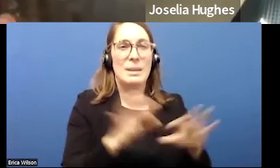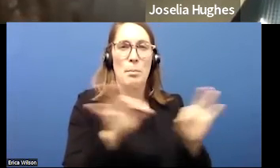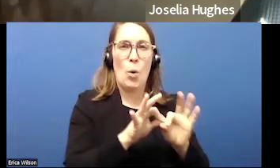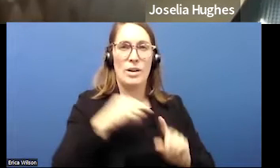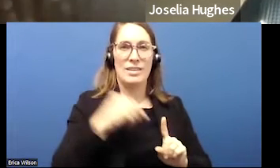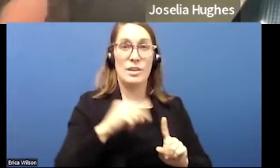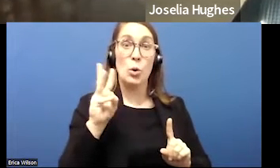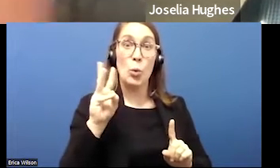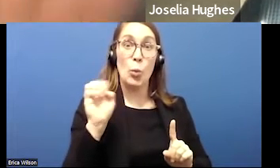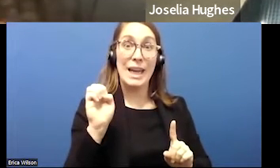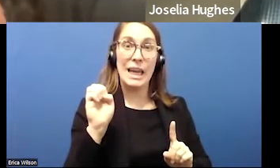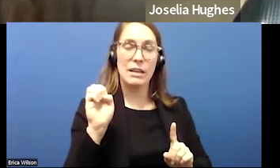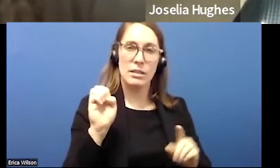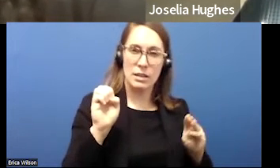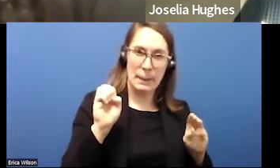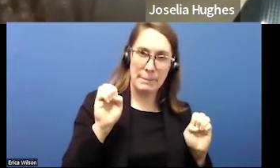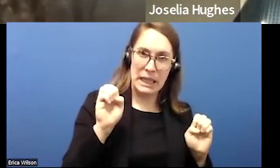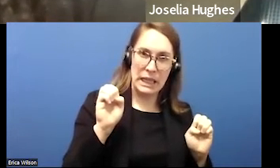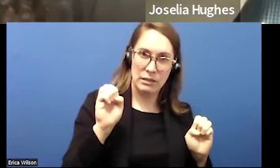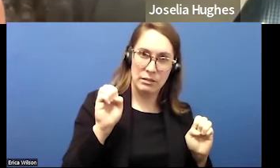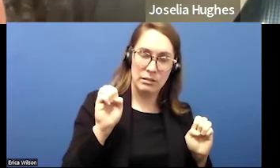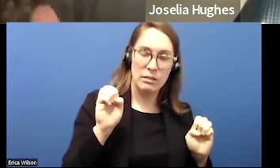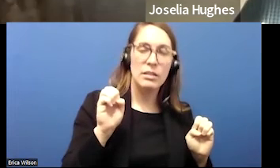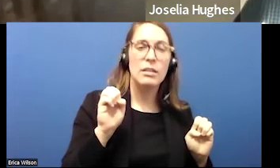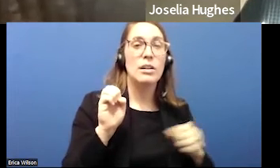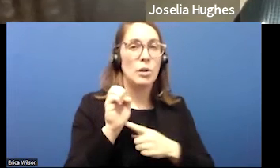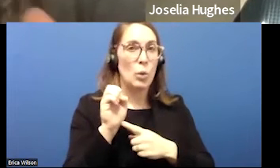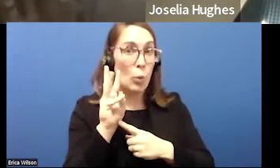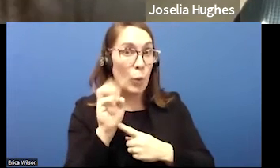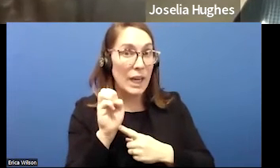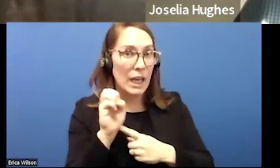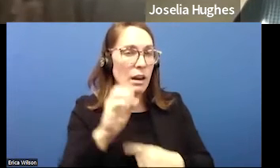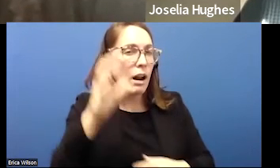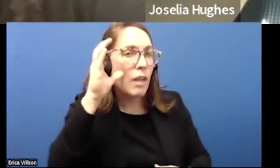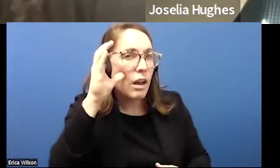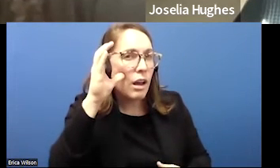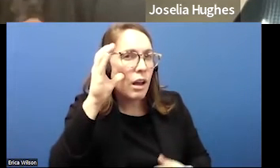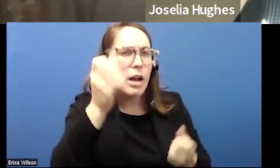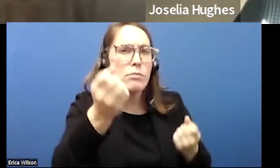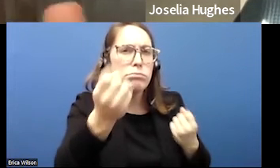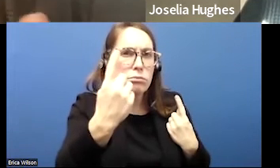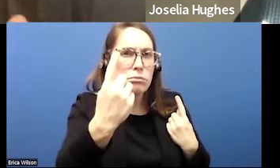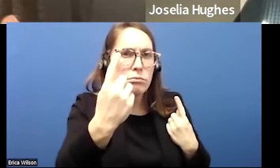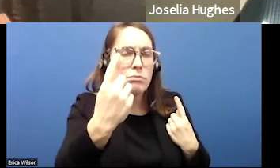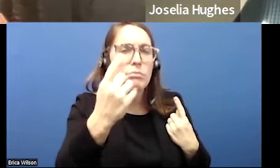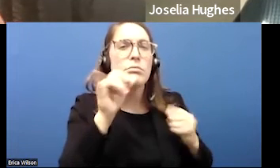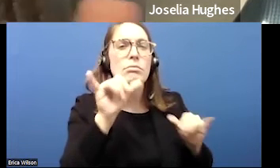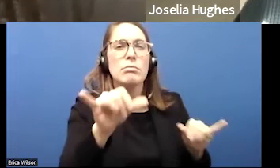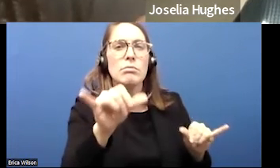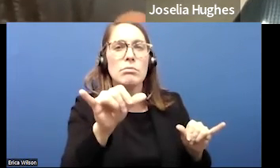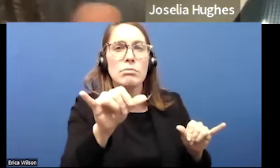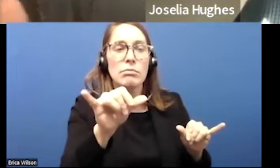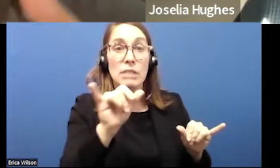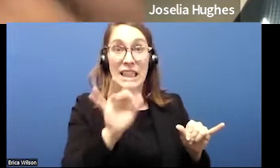about the we and not the me, right? Yes. And listening and understanding. And if someone is